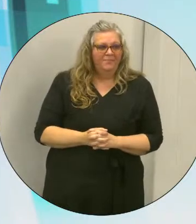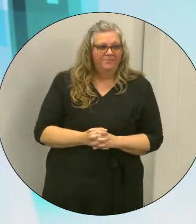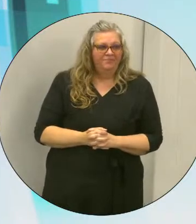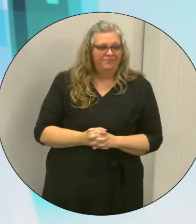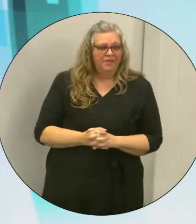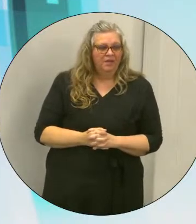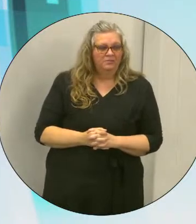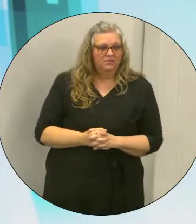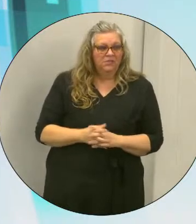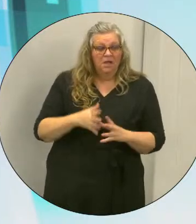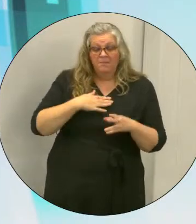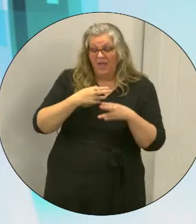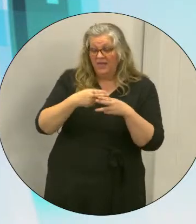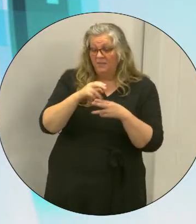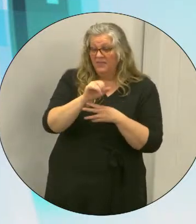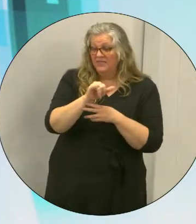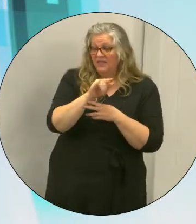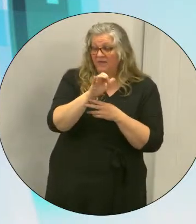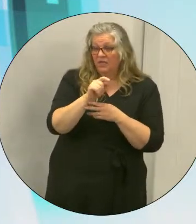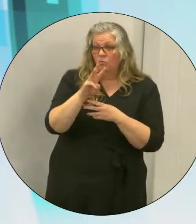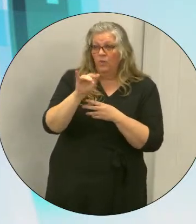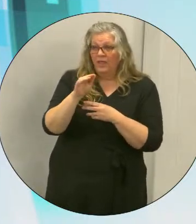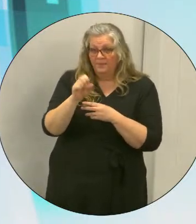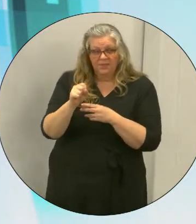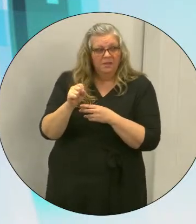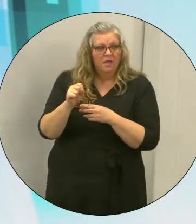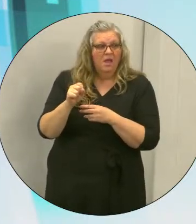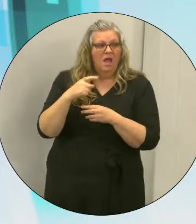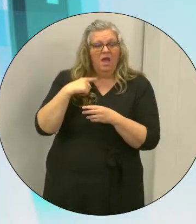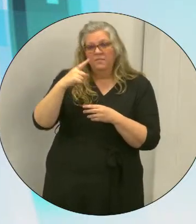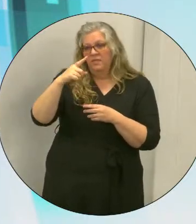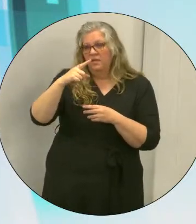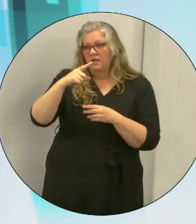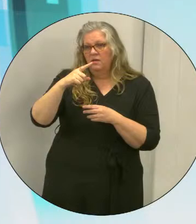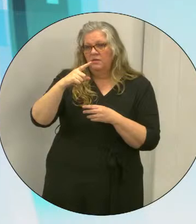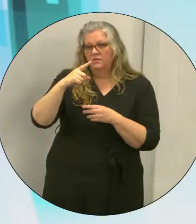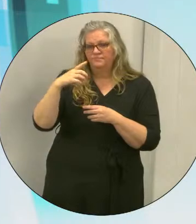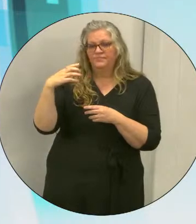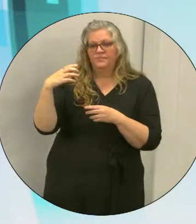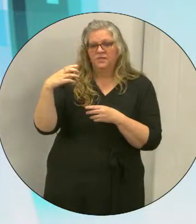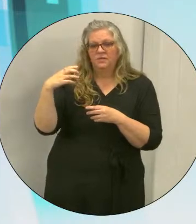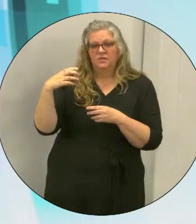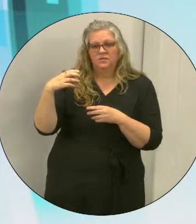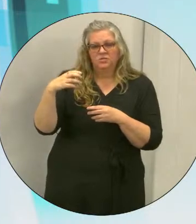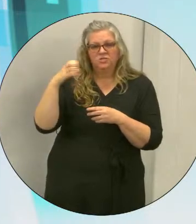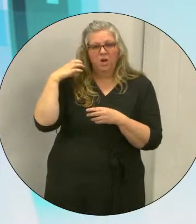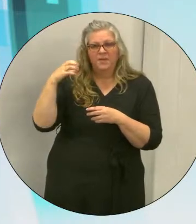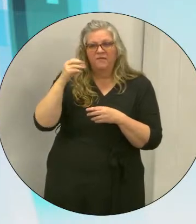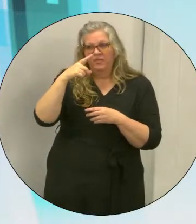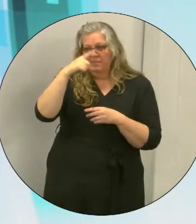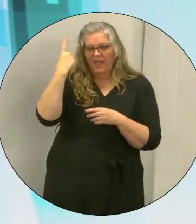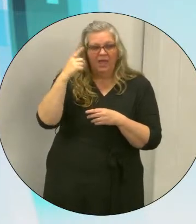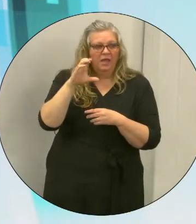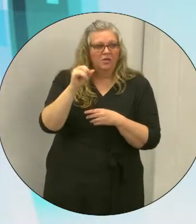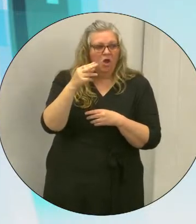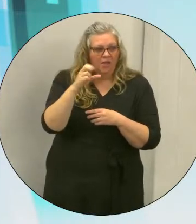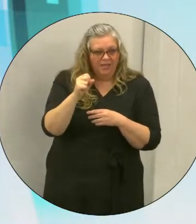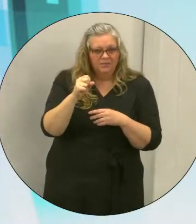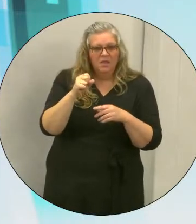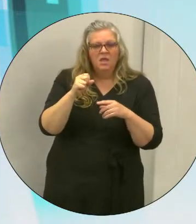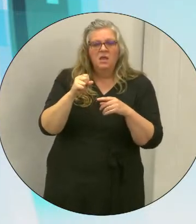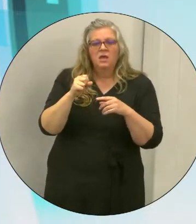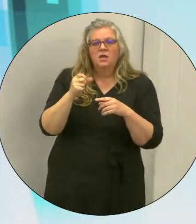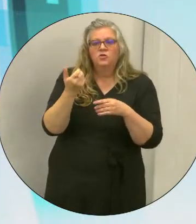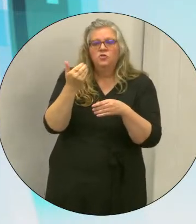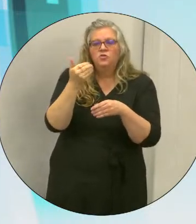occasion. My name is Yvette Williams. I'm chair of the Clark County Black Caucus, and so usually I'm before you in that space. But tonight,